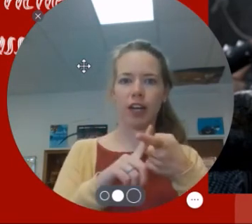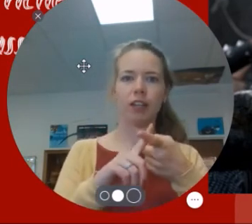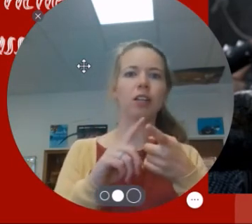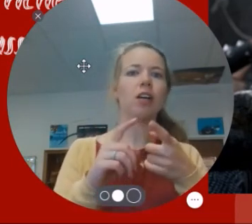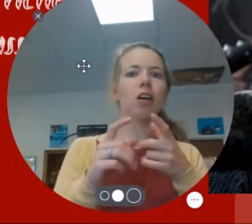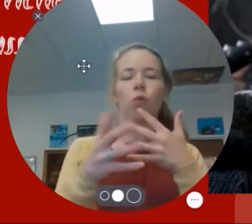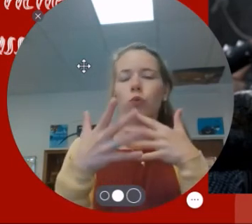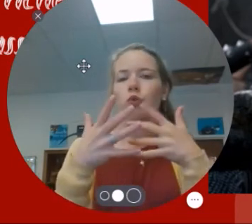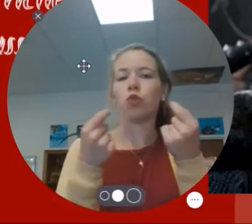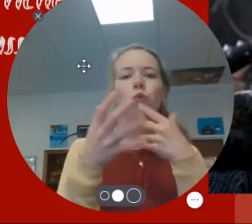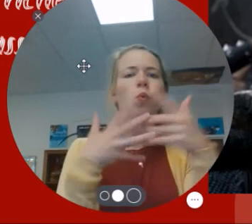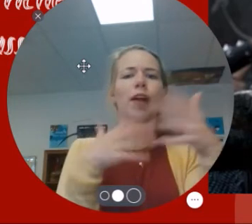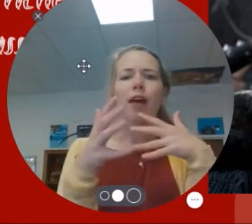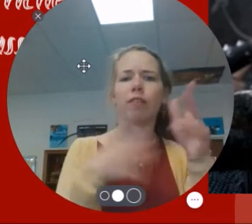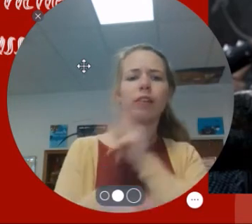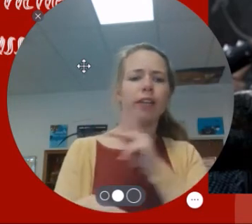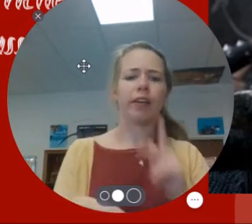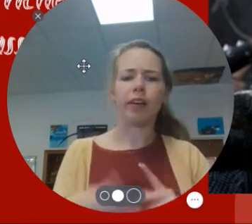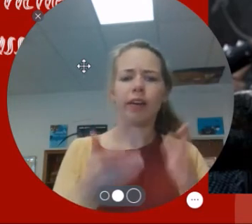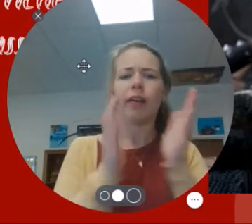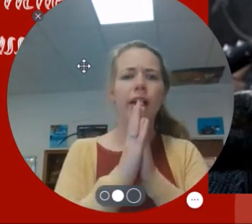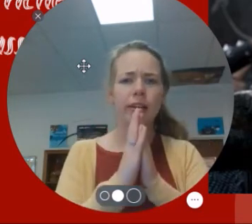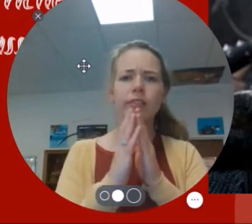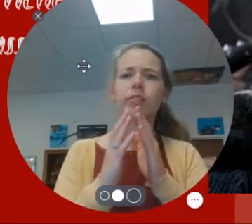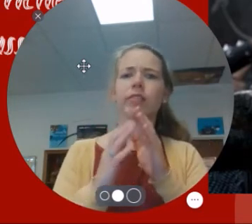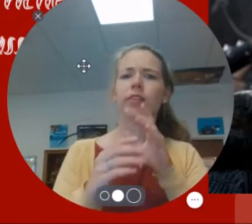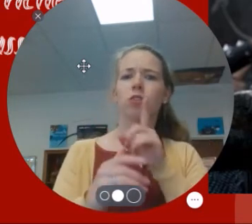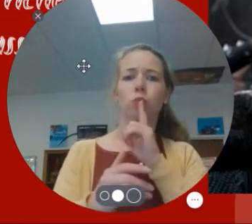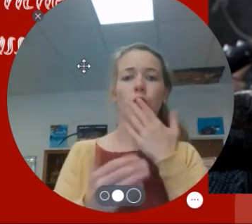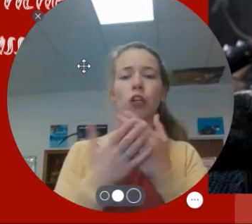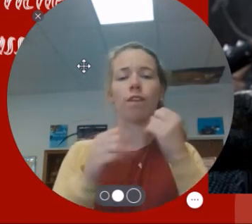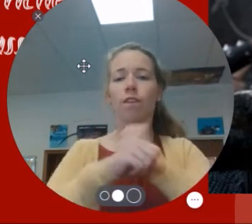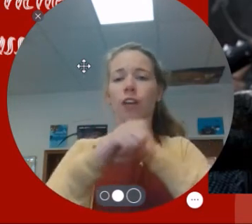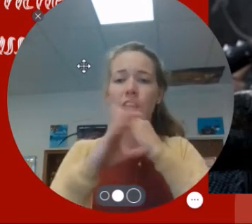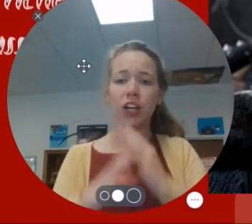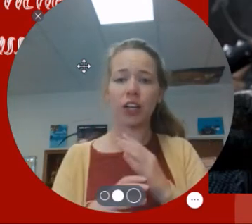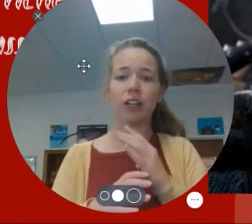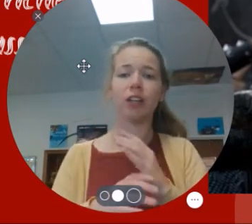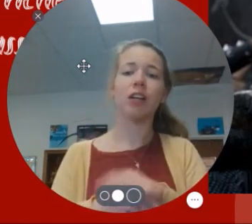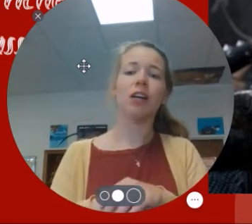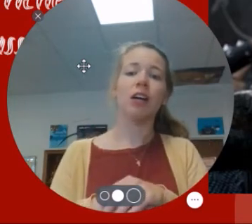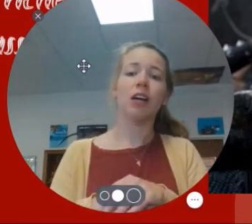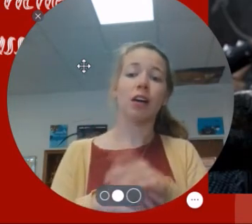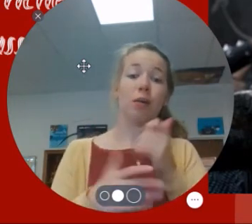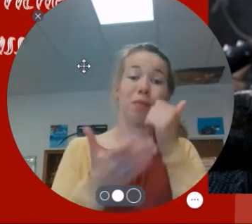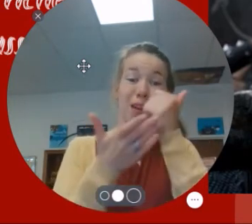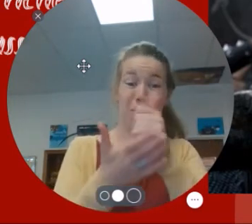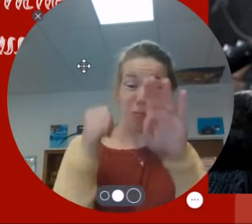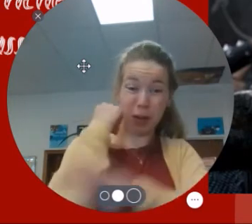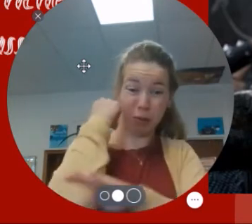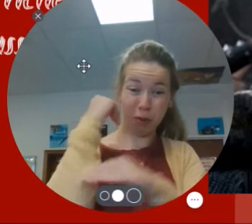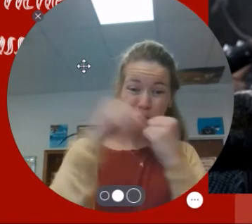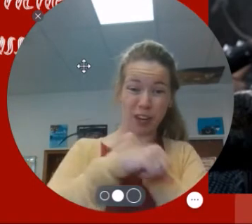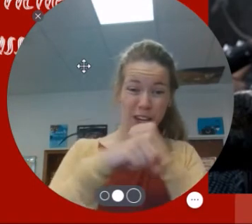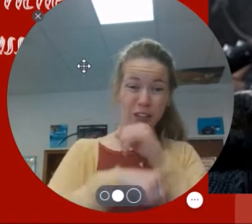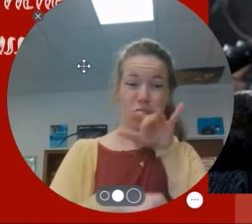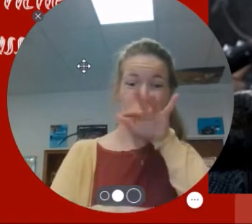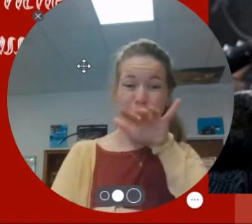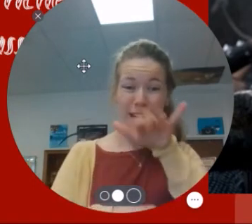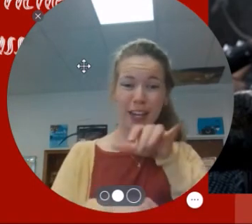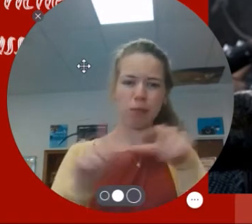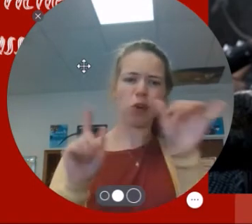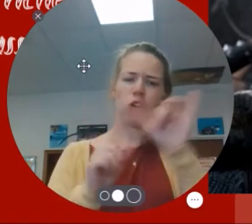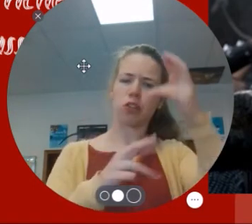good friend. Will do whatever the king asks. He's a really good fighter. Helps Beowulf fight